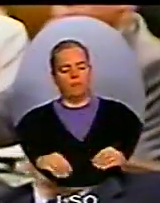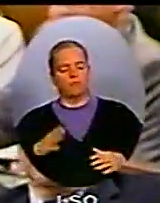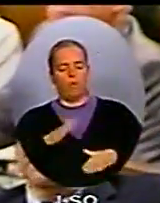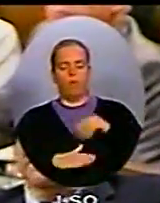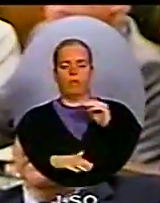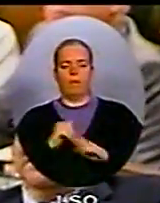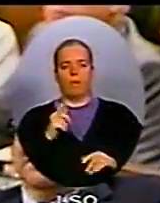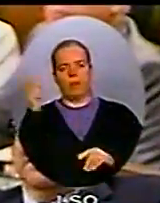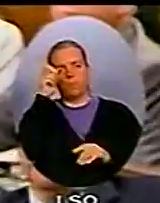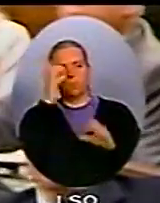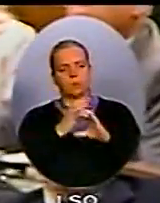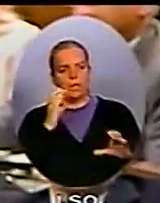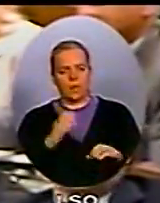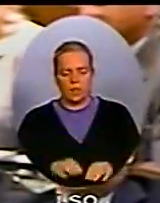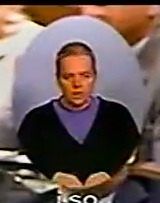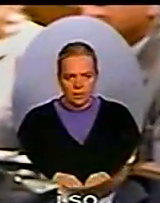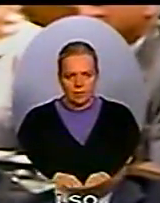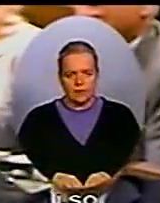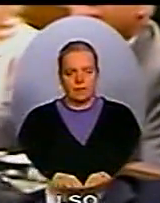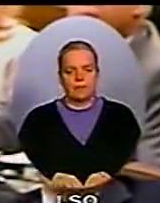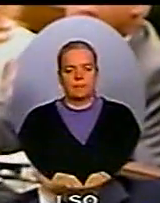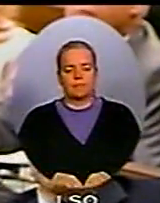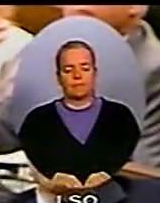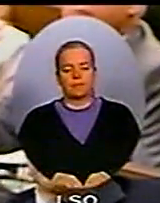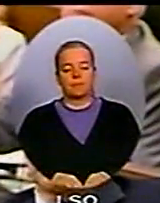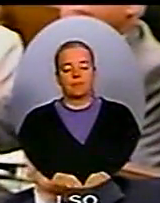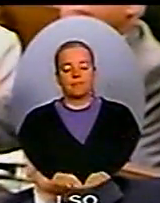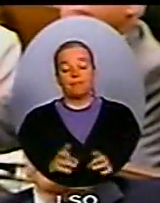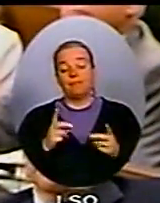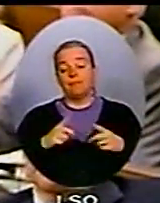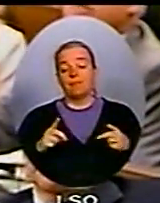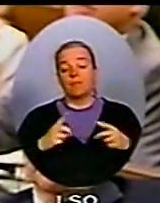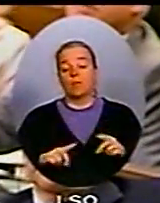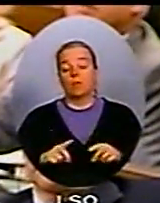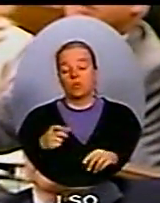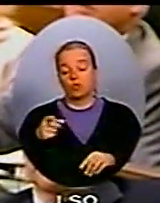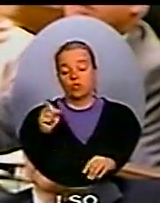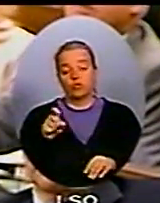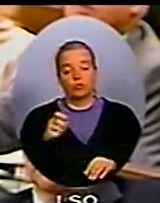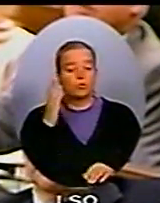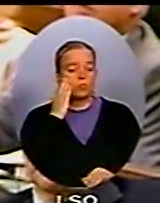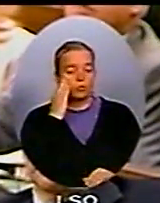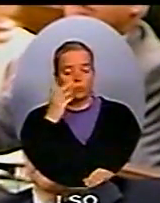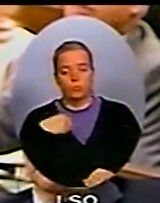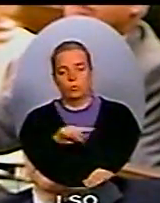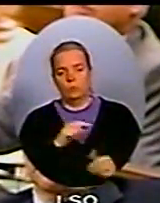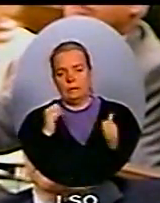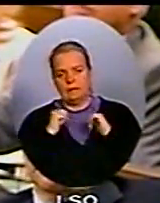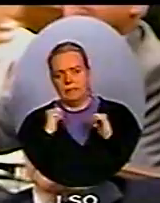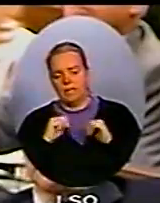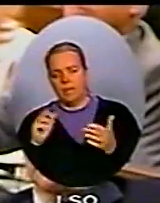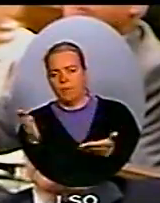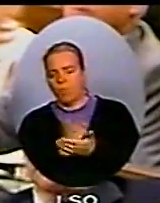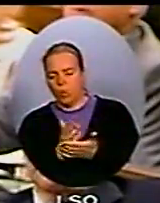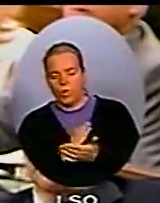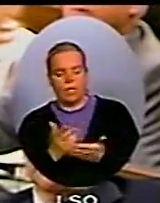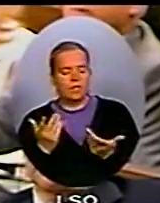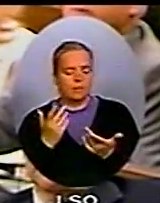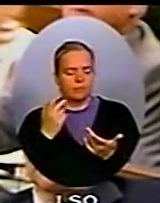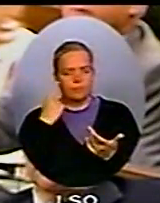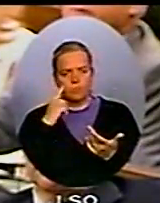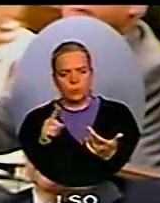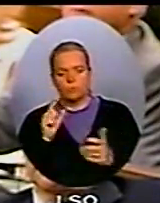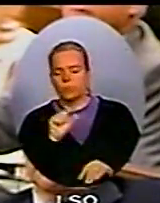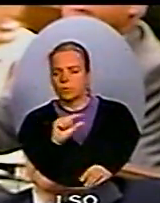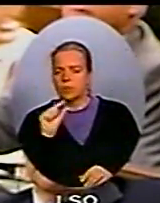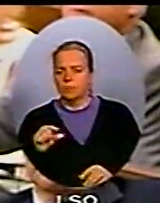The honourable member should know that we're always looking for reasonable ways to make sure that government lives within its means and that we're